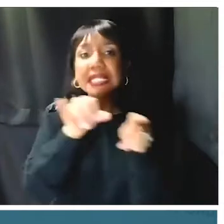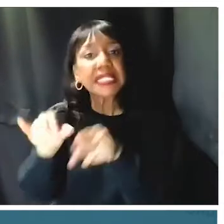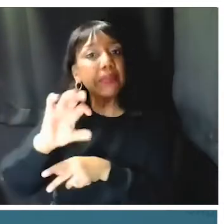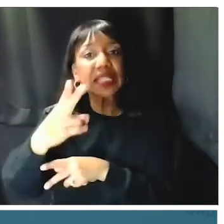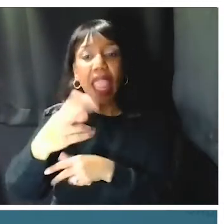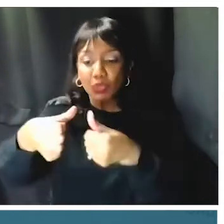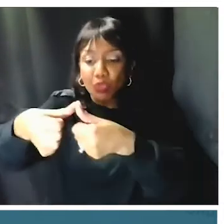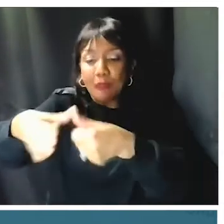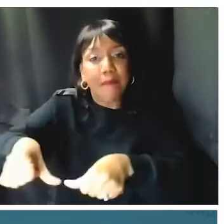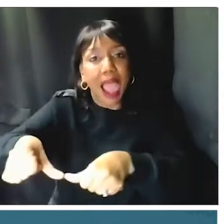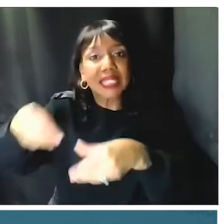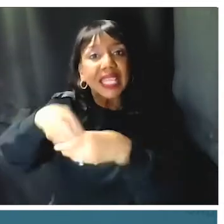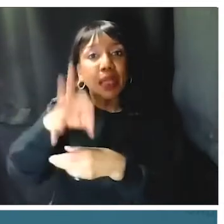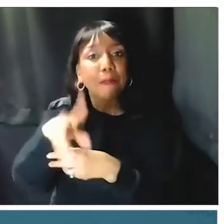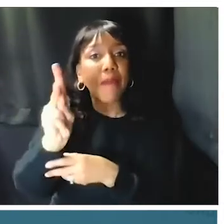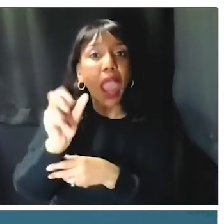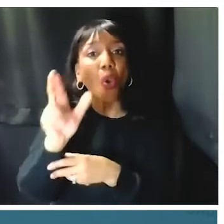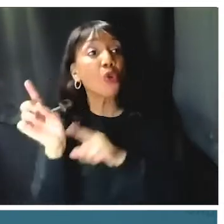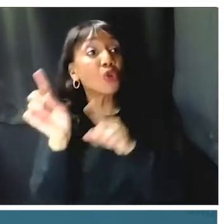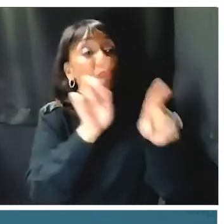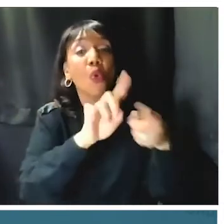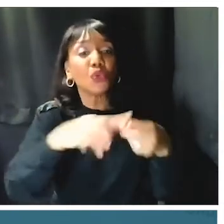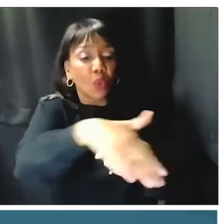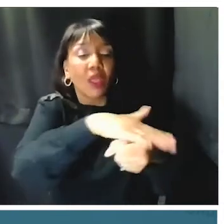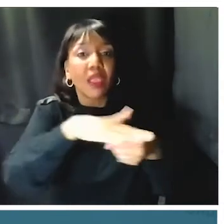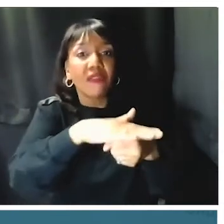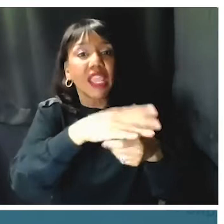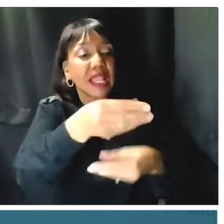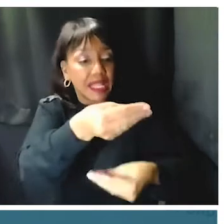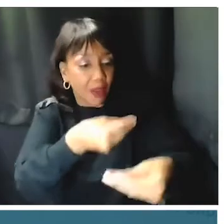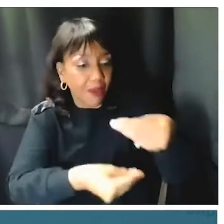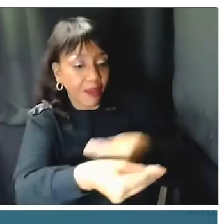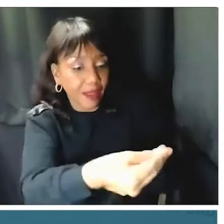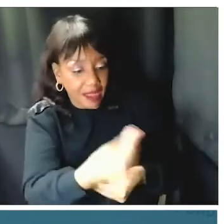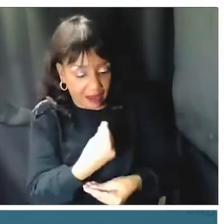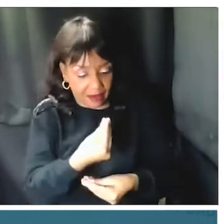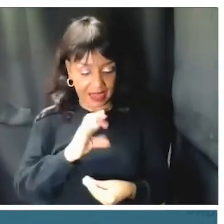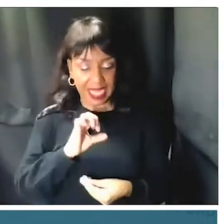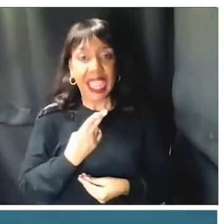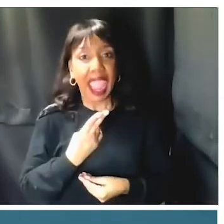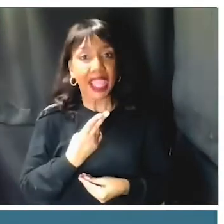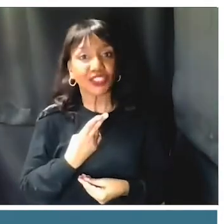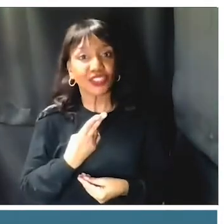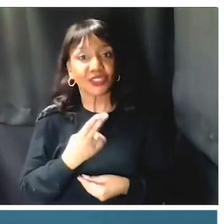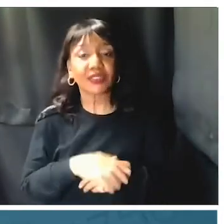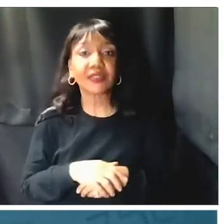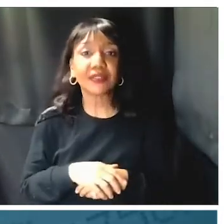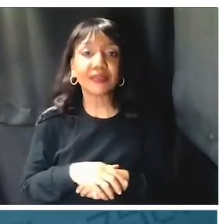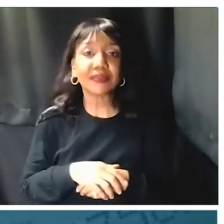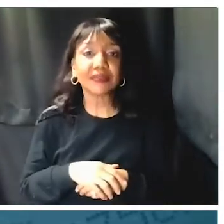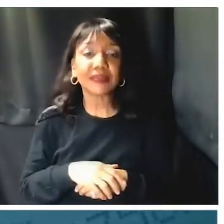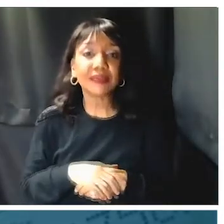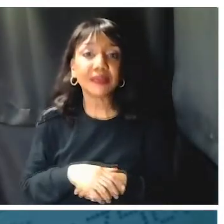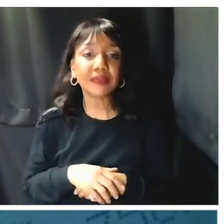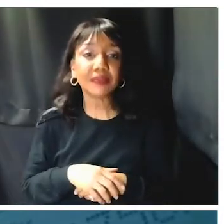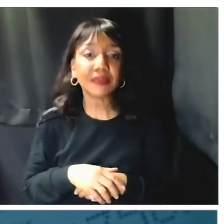your bank or take it to a location that will exchange the money order for cash. Key features on a bank money order form at right of screen